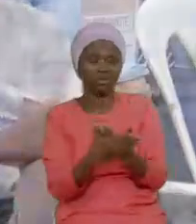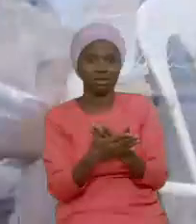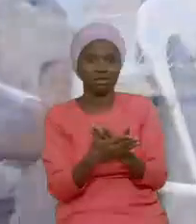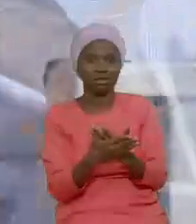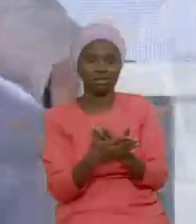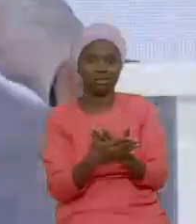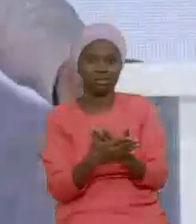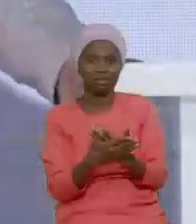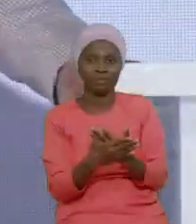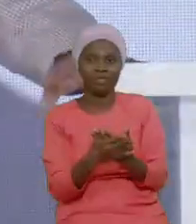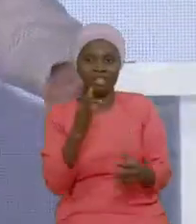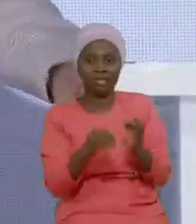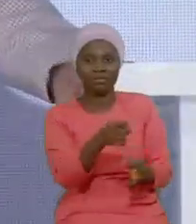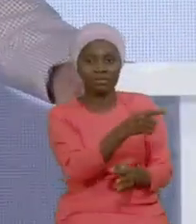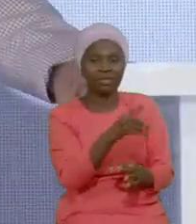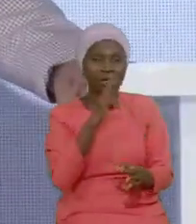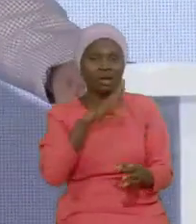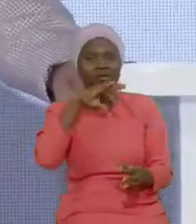If they are corrupt, how about you?